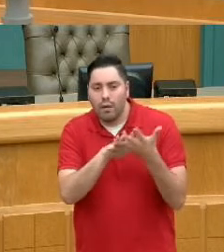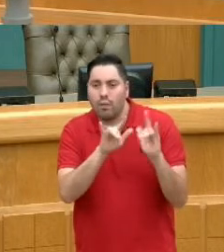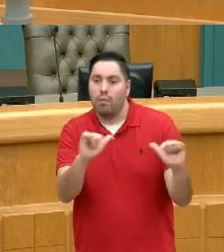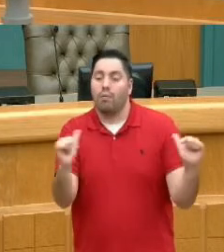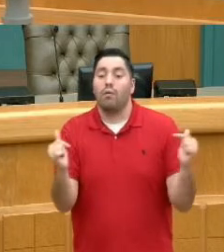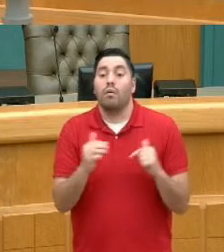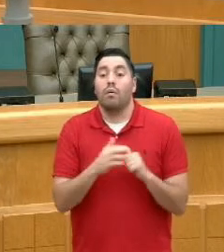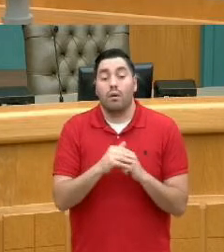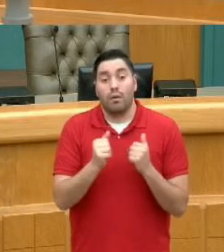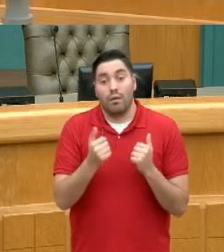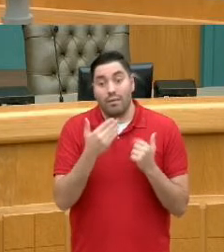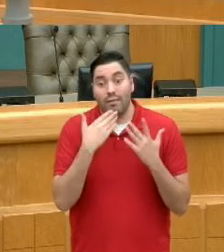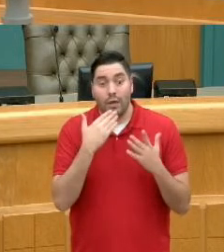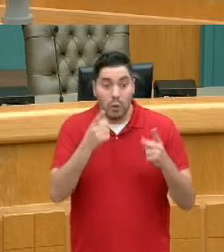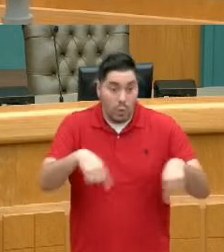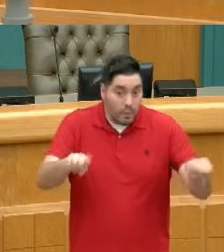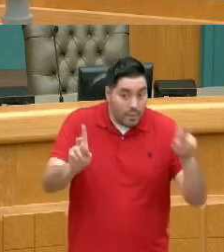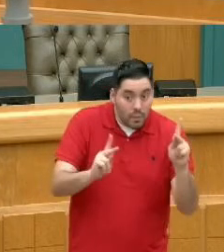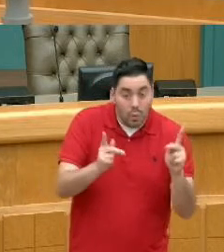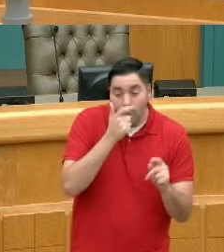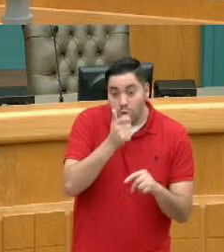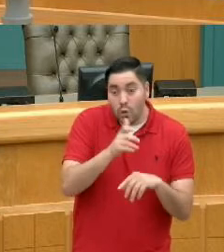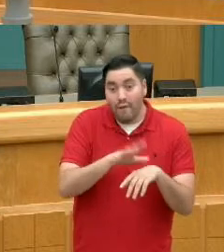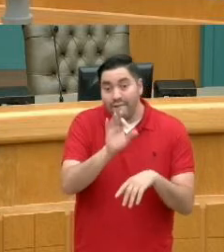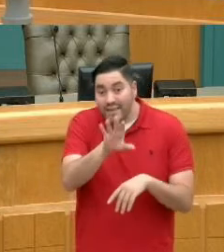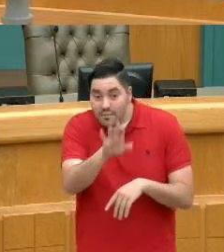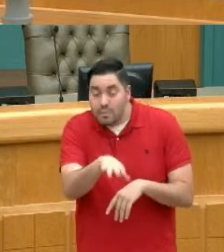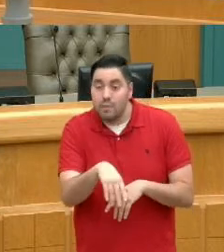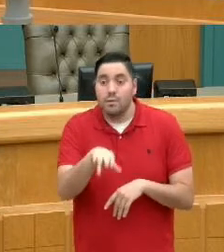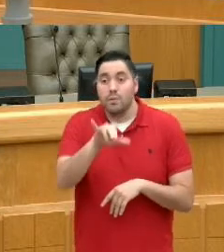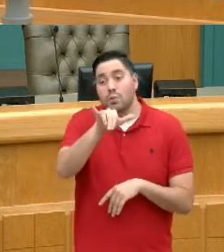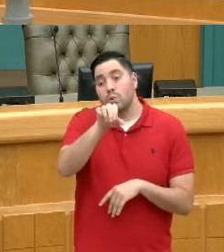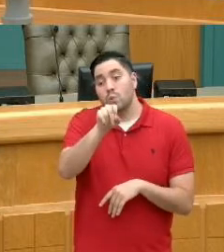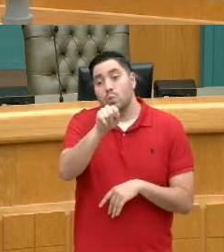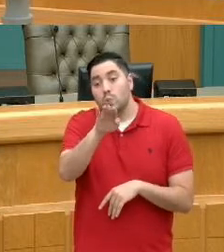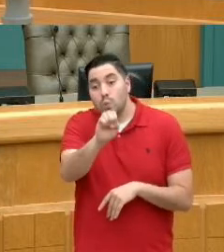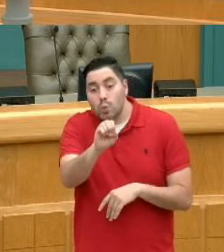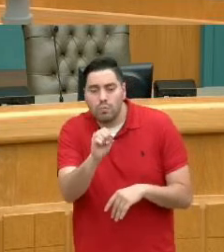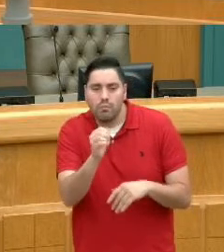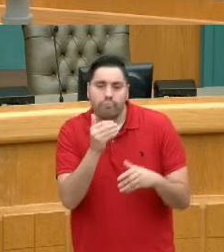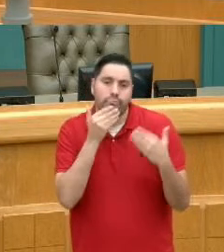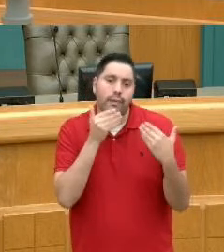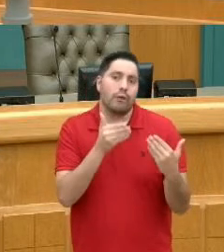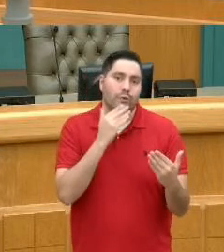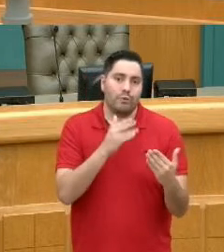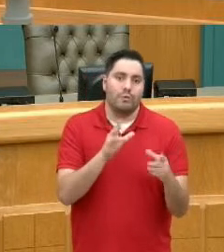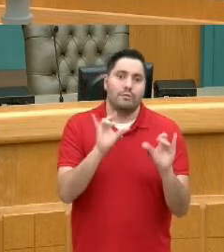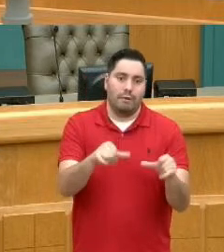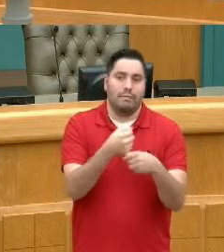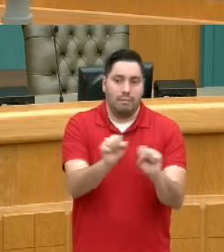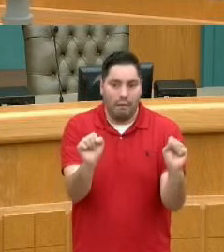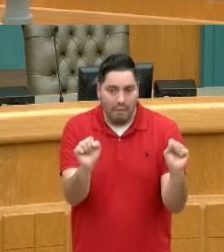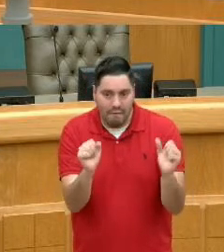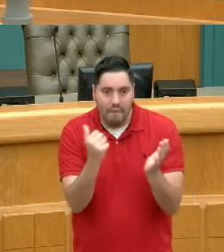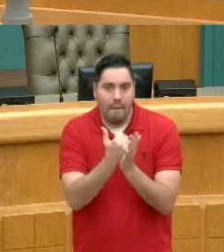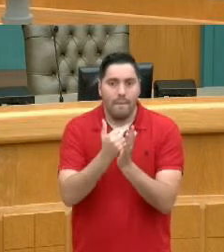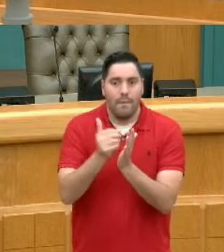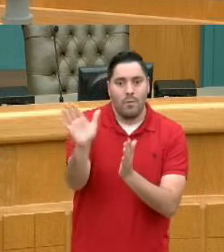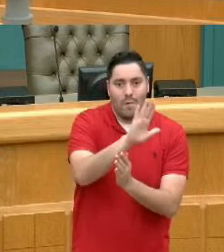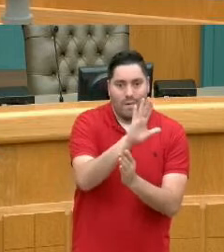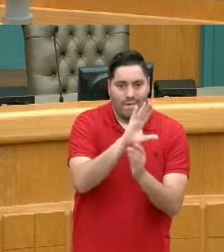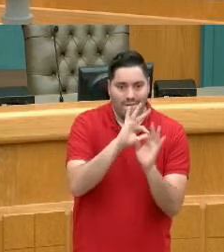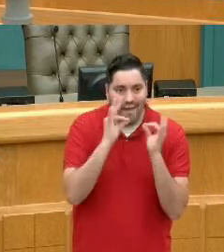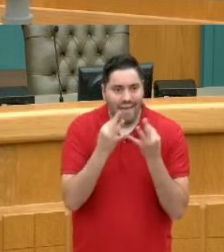that are watching on Facebook and YouTube. We appreciate you watching and helping you stay safe and helping your family, friends, and others